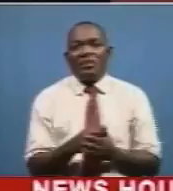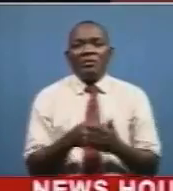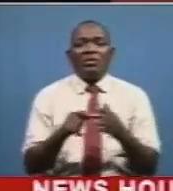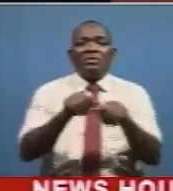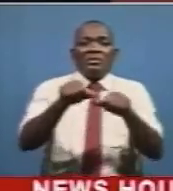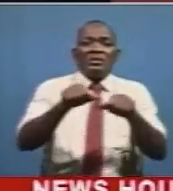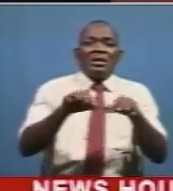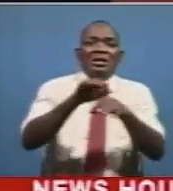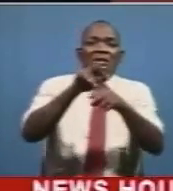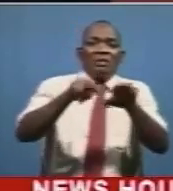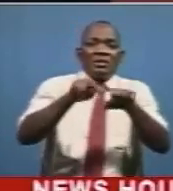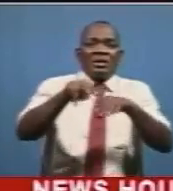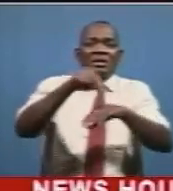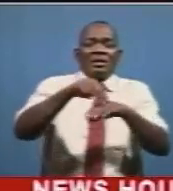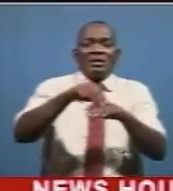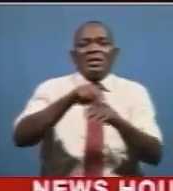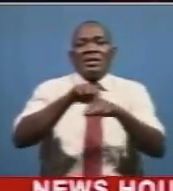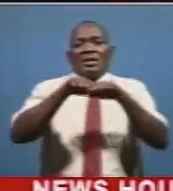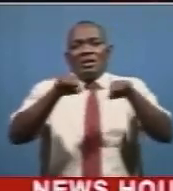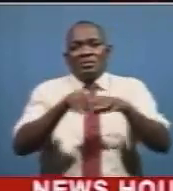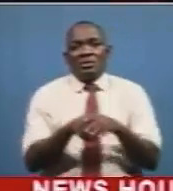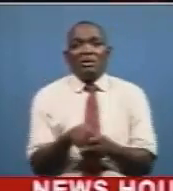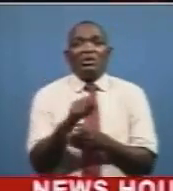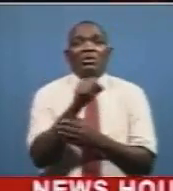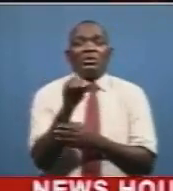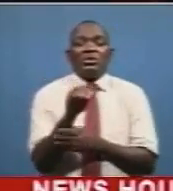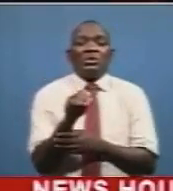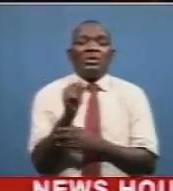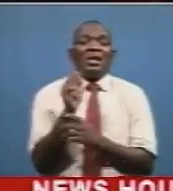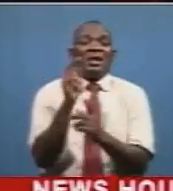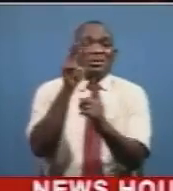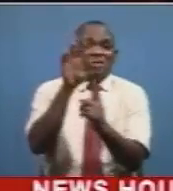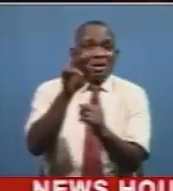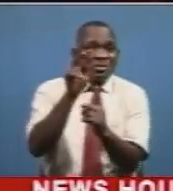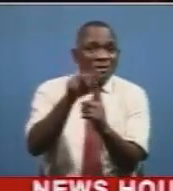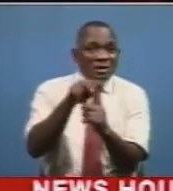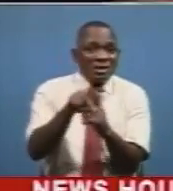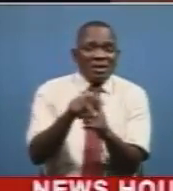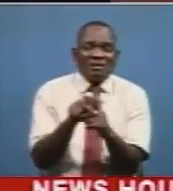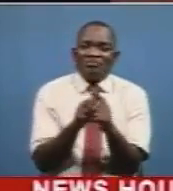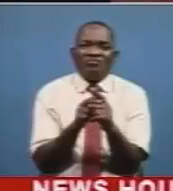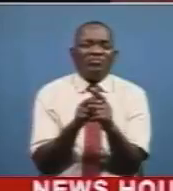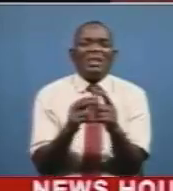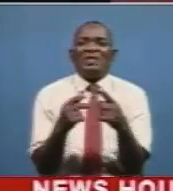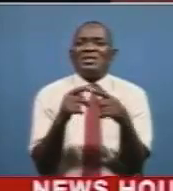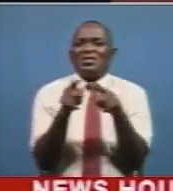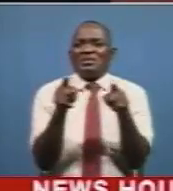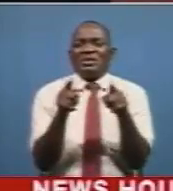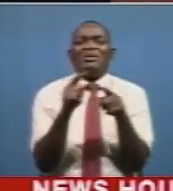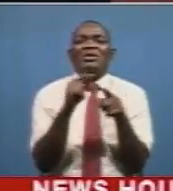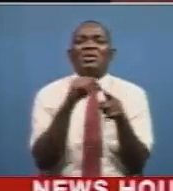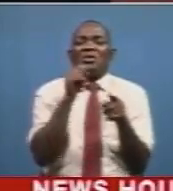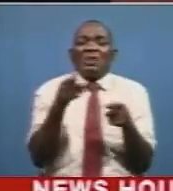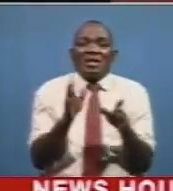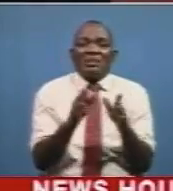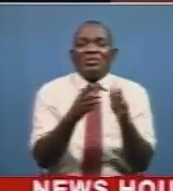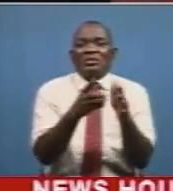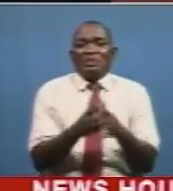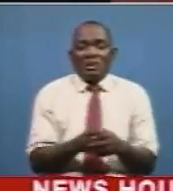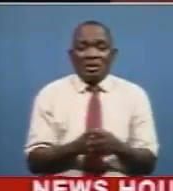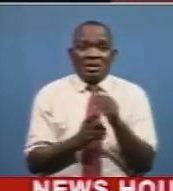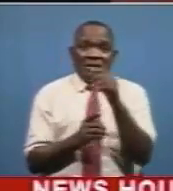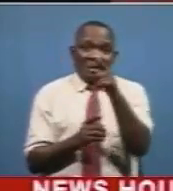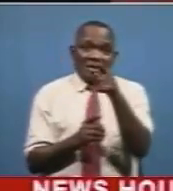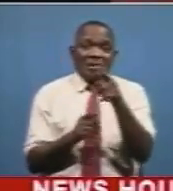constituency, regional and national level, and therefore their application was misconceived and didn't warrant the demand.